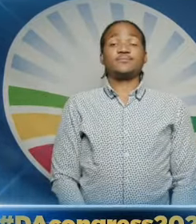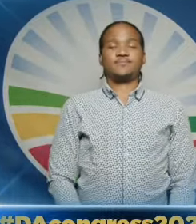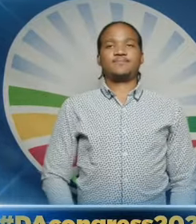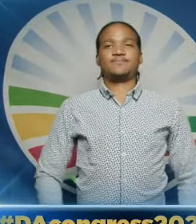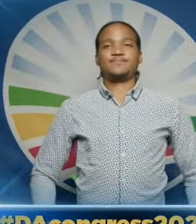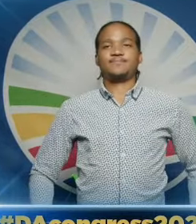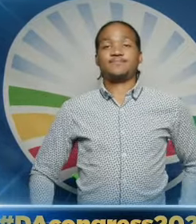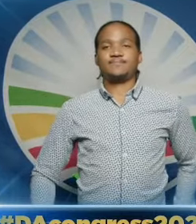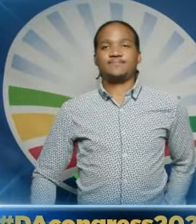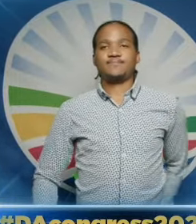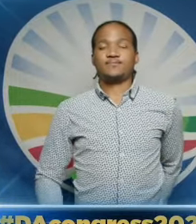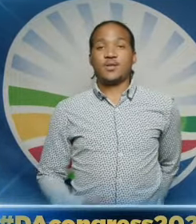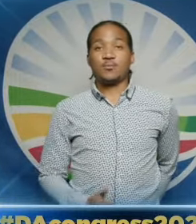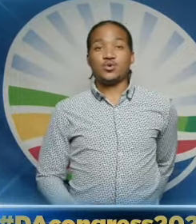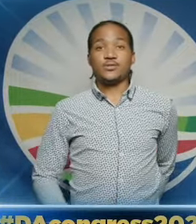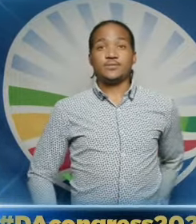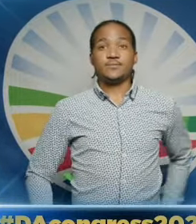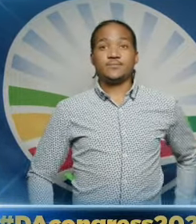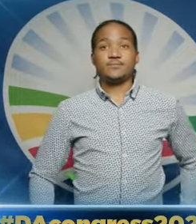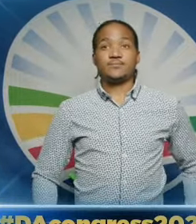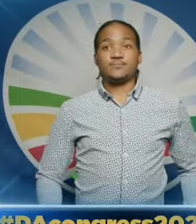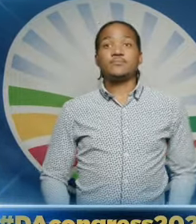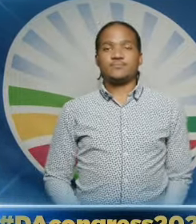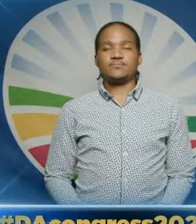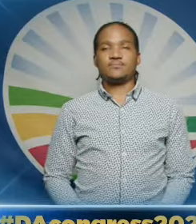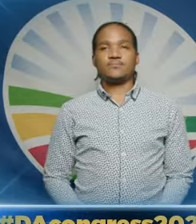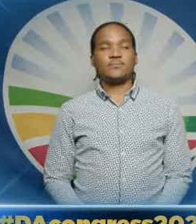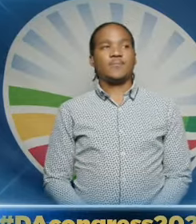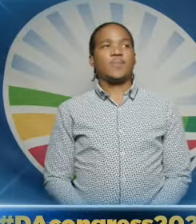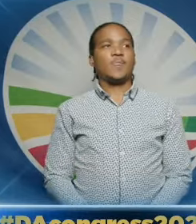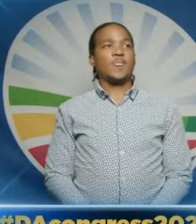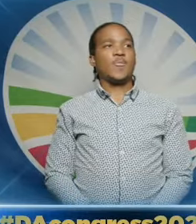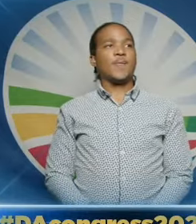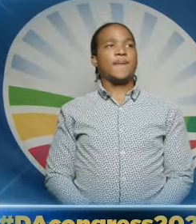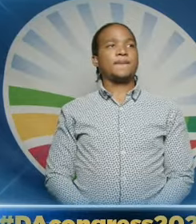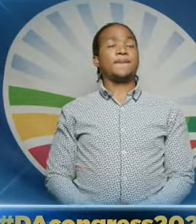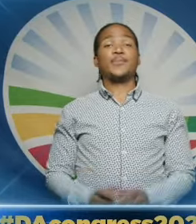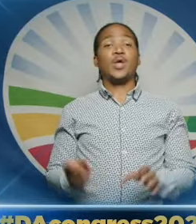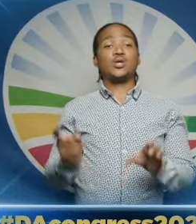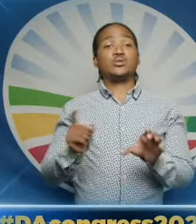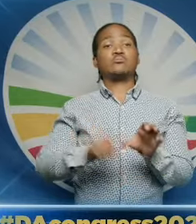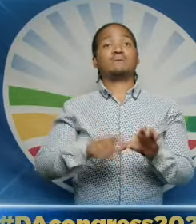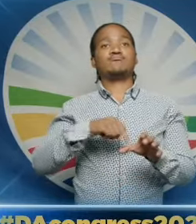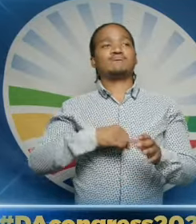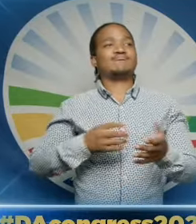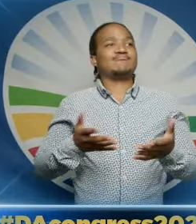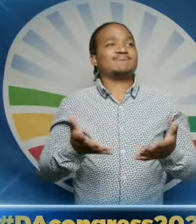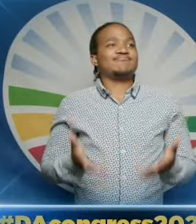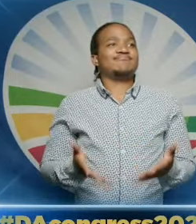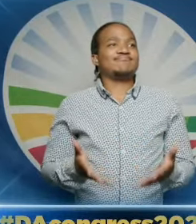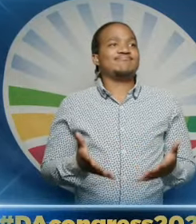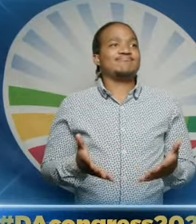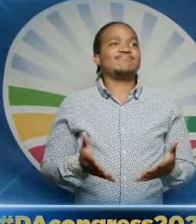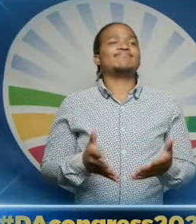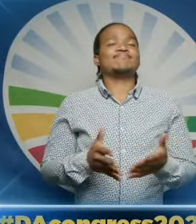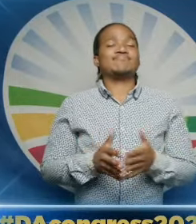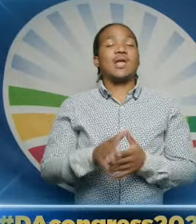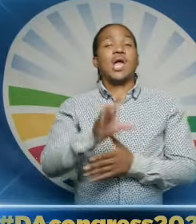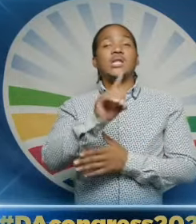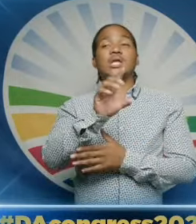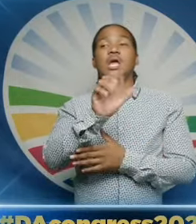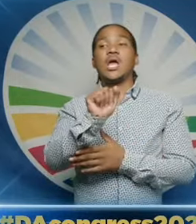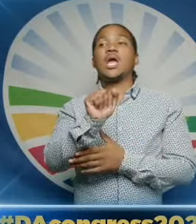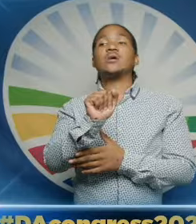young people will be doing in this country. Joining us now is our interim DA Federal